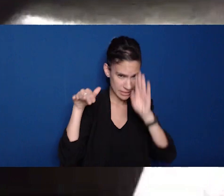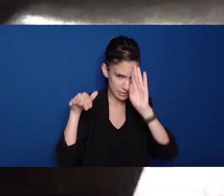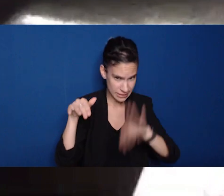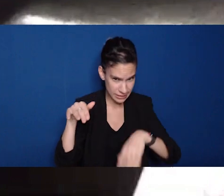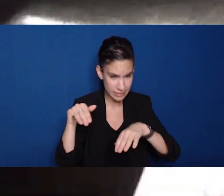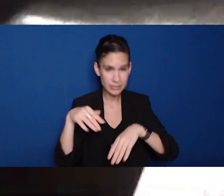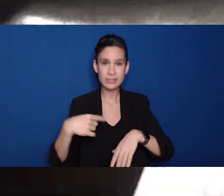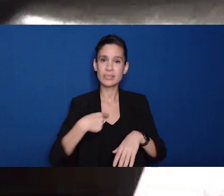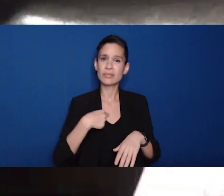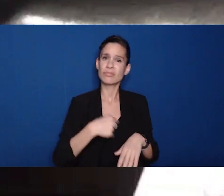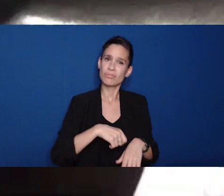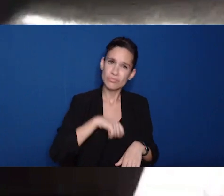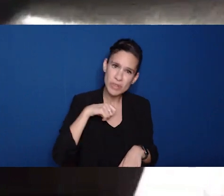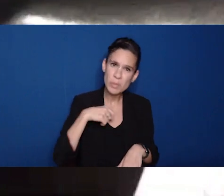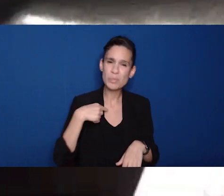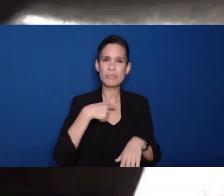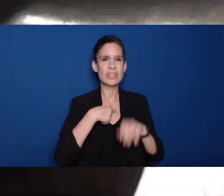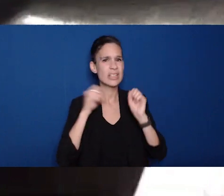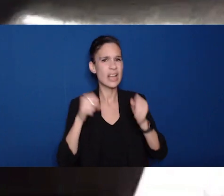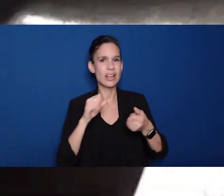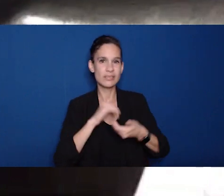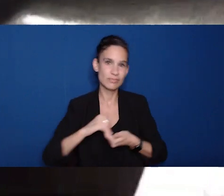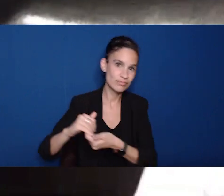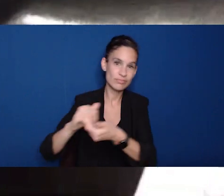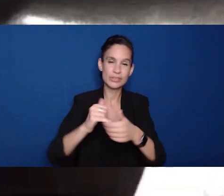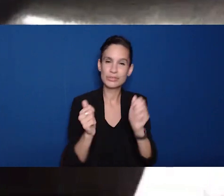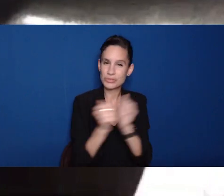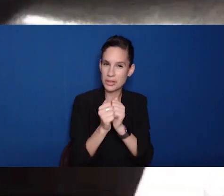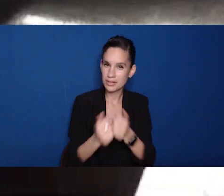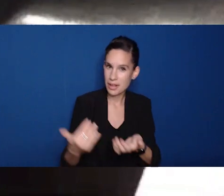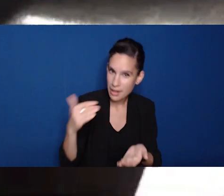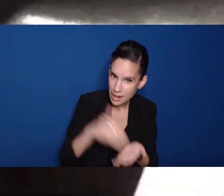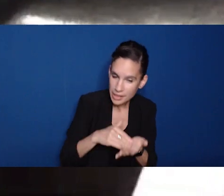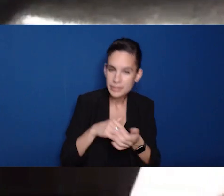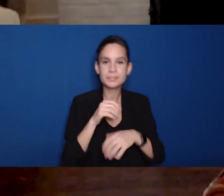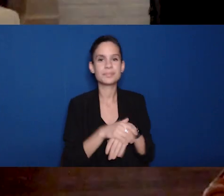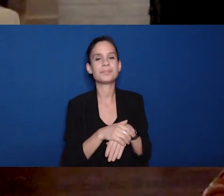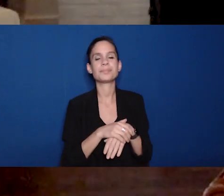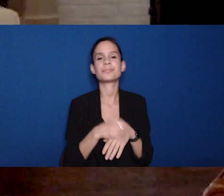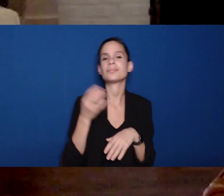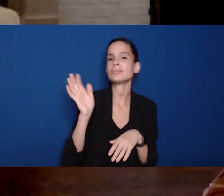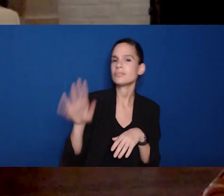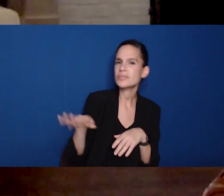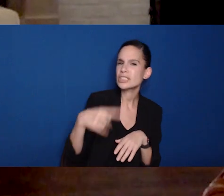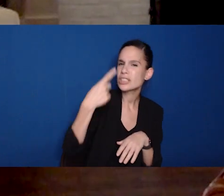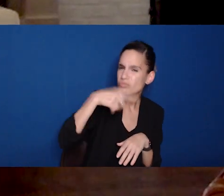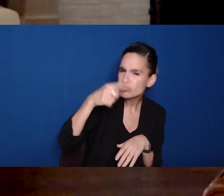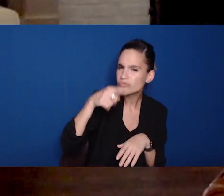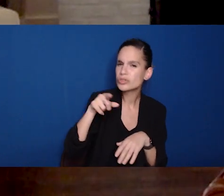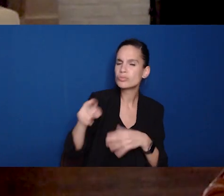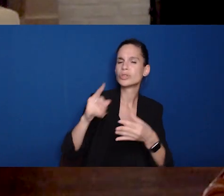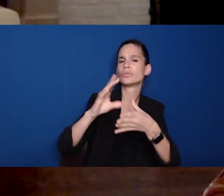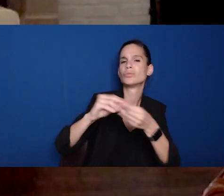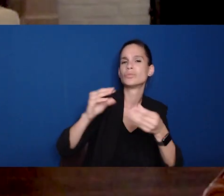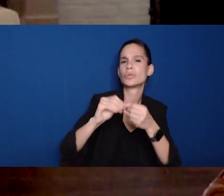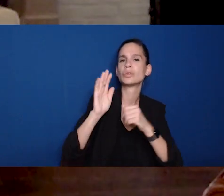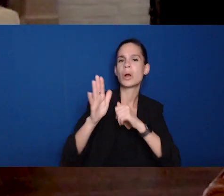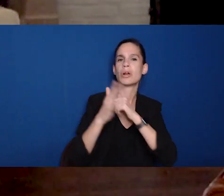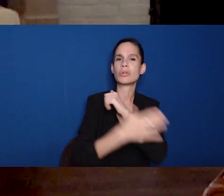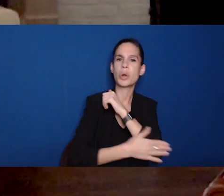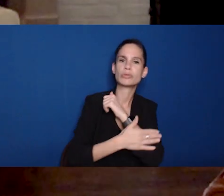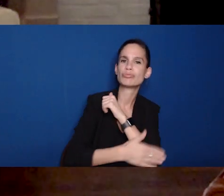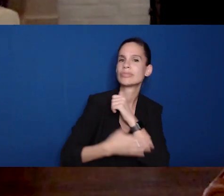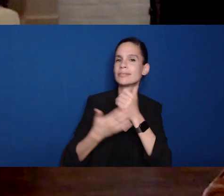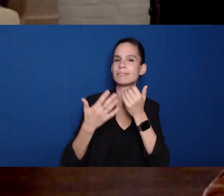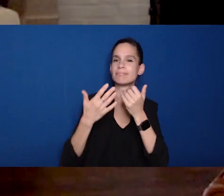honest with you. And it just brings me so much joy that something like this can bring us together again. Would you mind giving